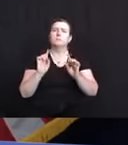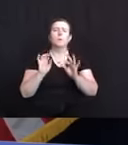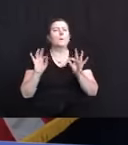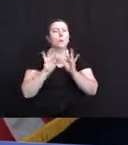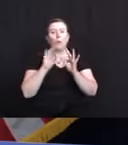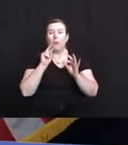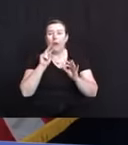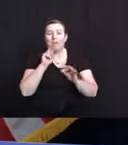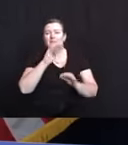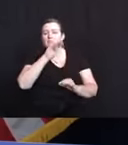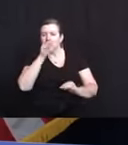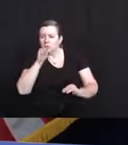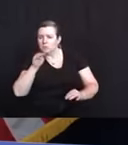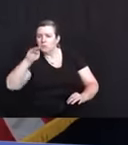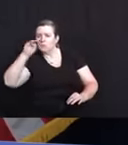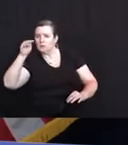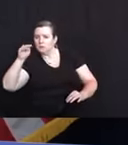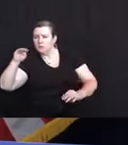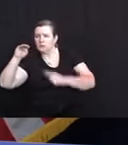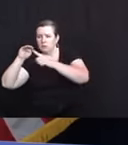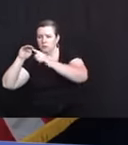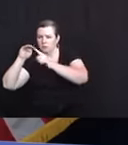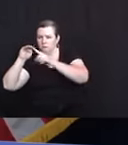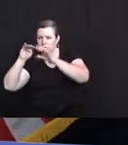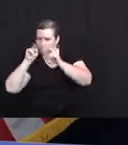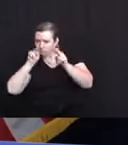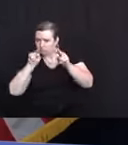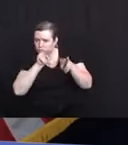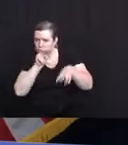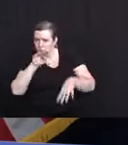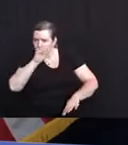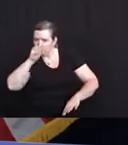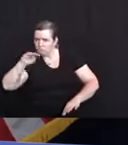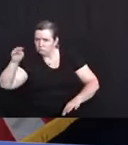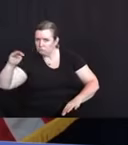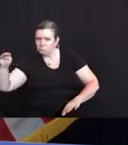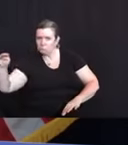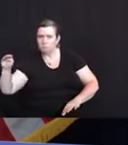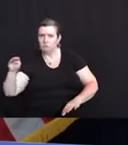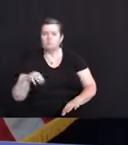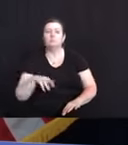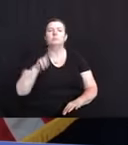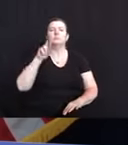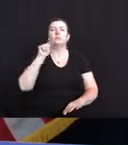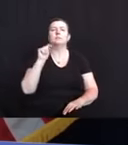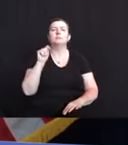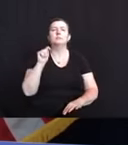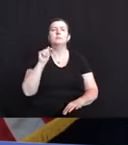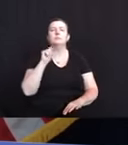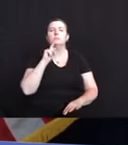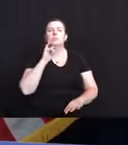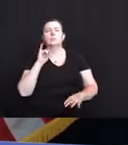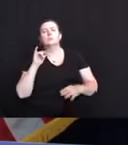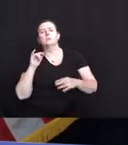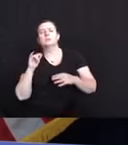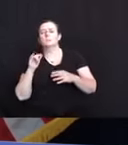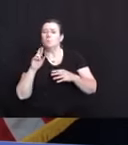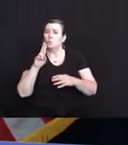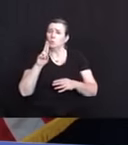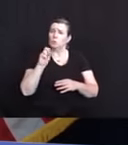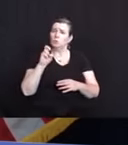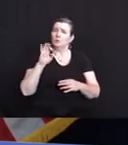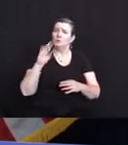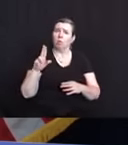time. And from an epidemiologic perspective, the RT is useful in terms of, just kind of